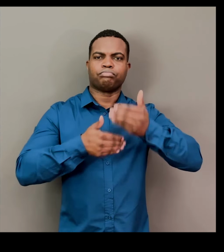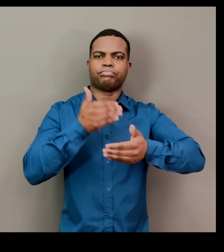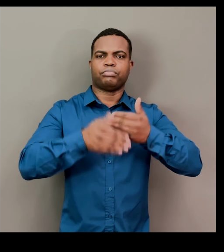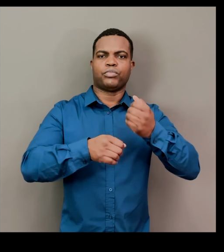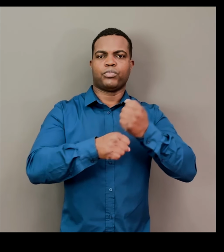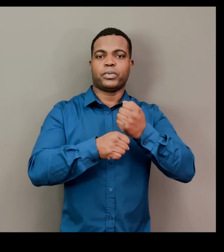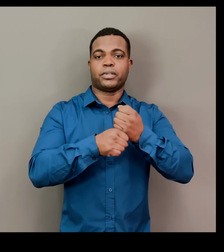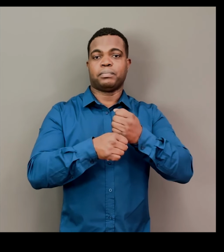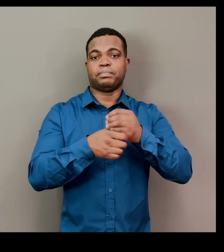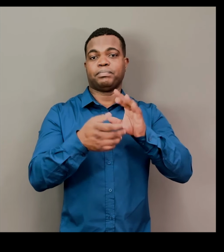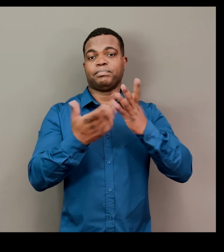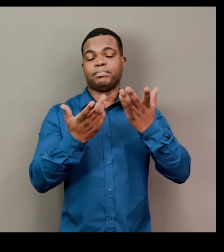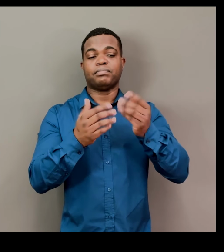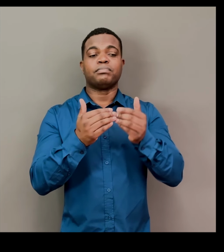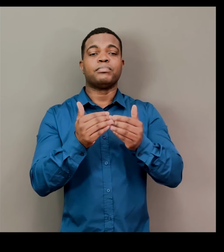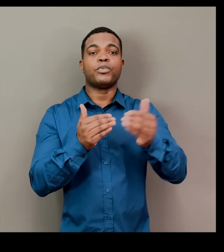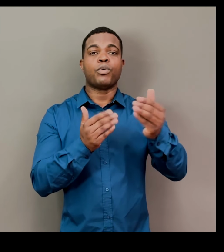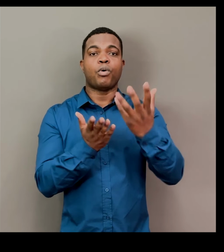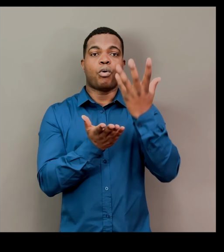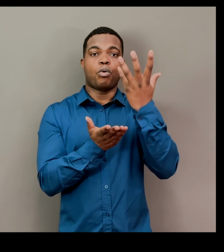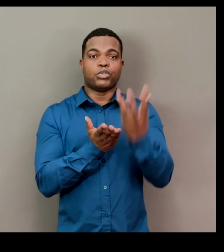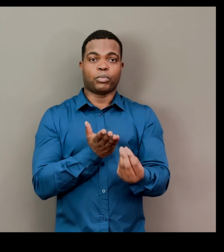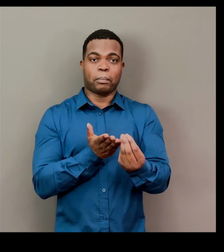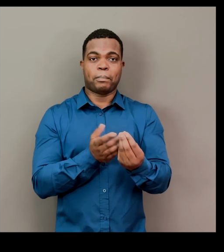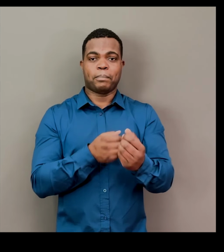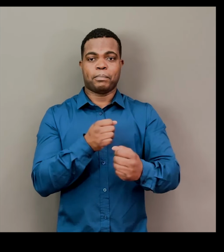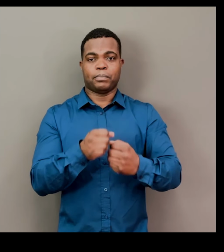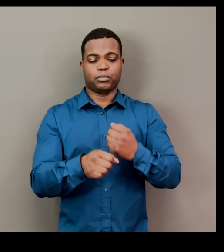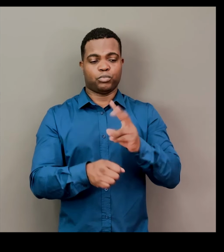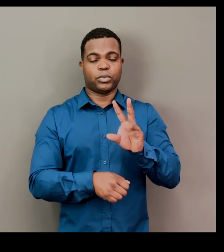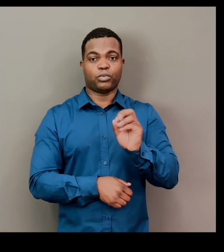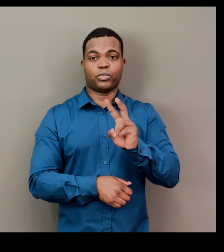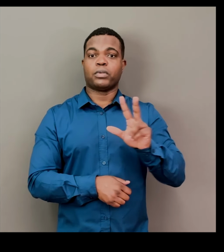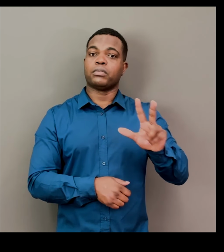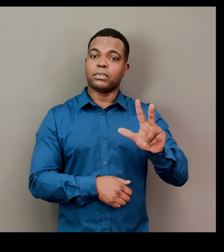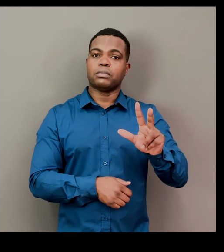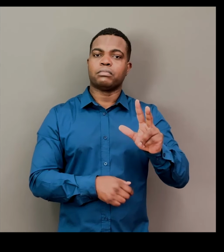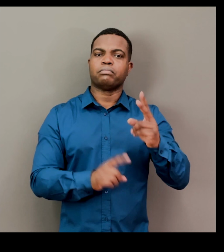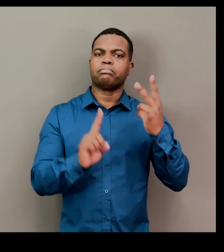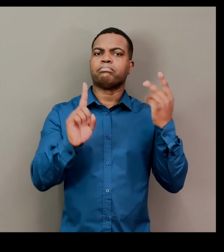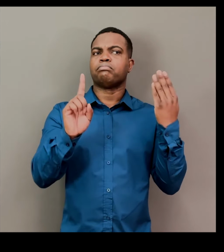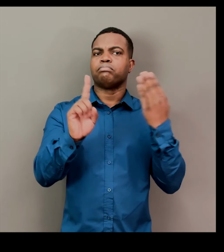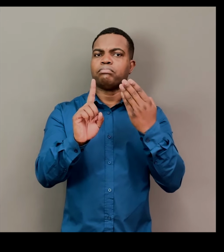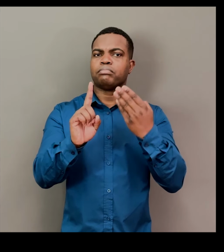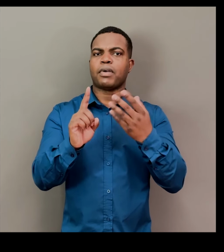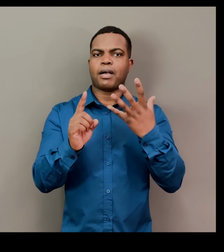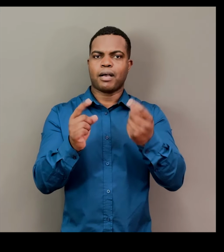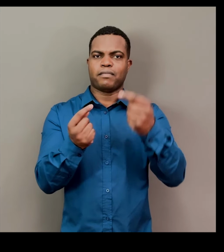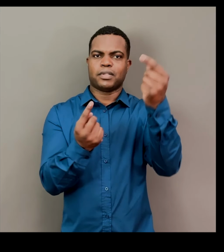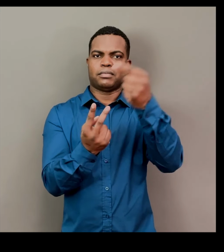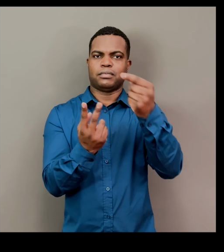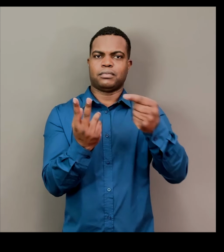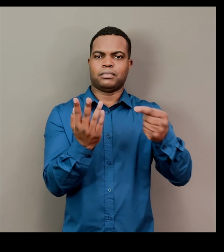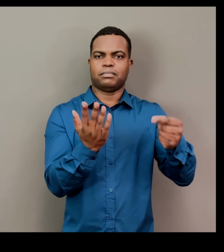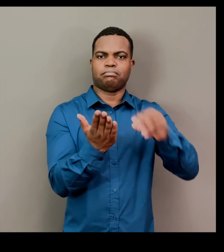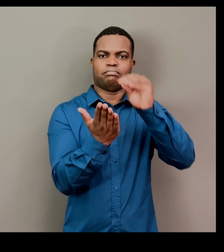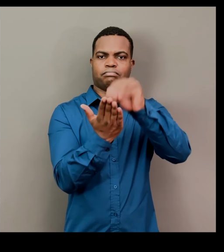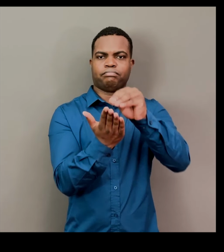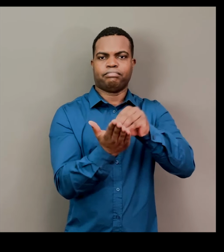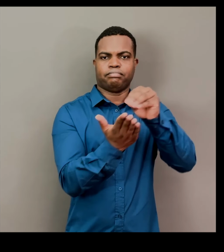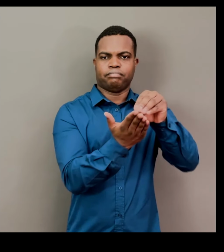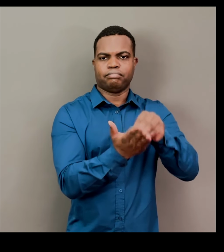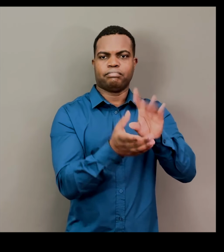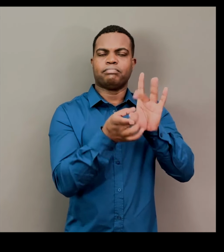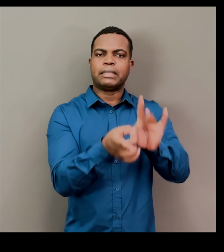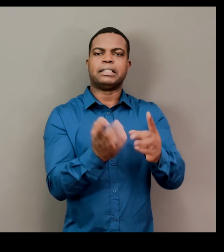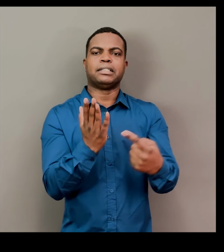activities. Then in autumn 2023 some things will be available, which are the